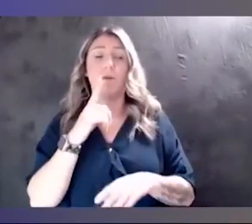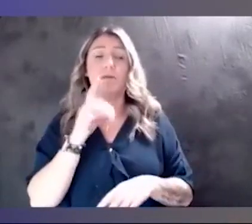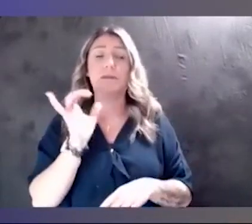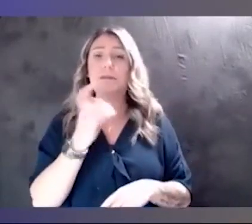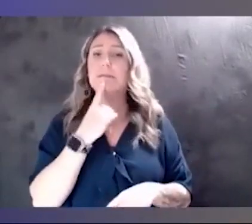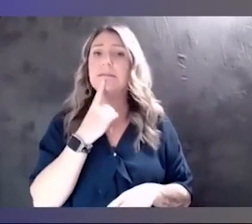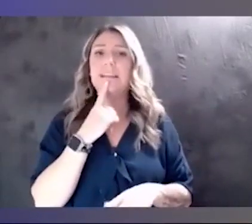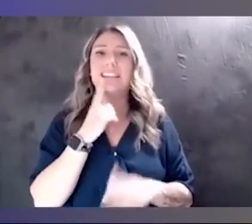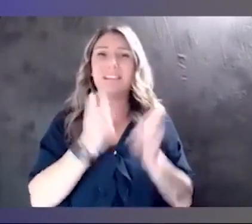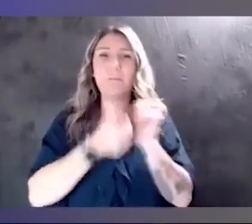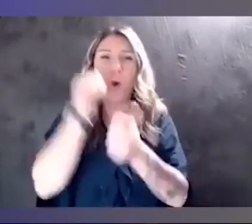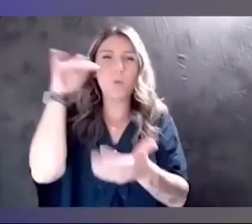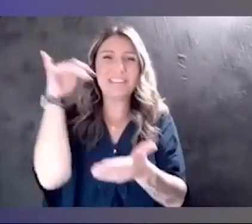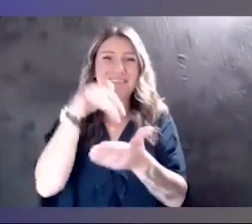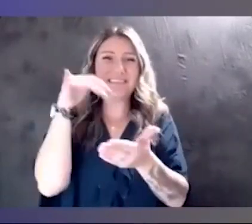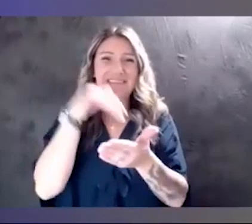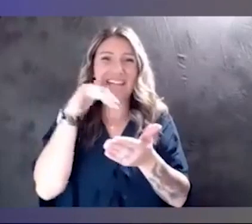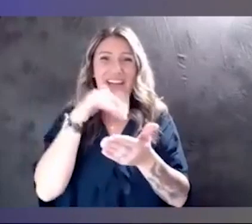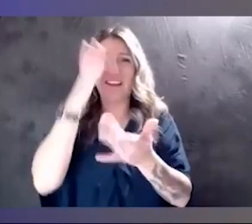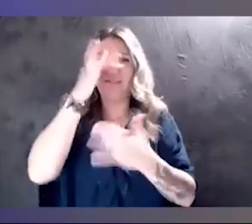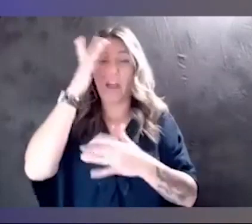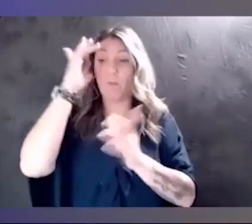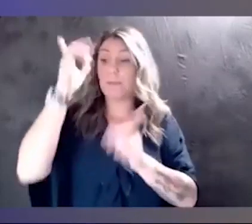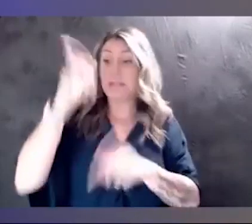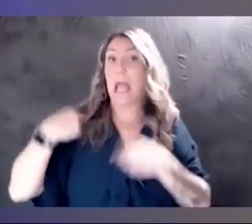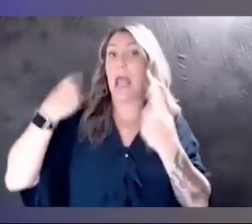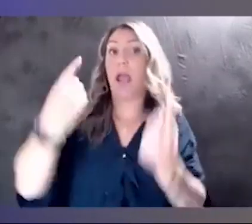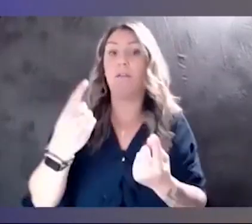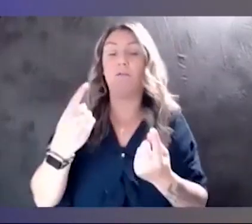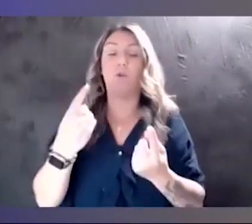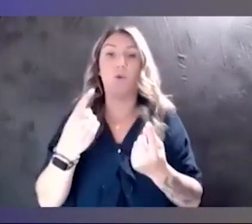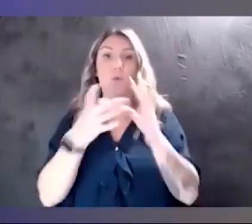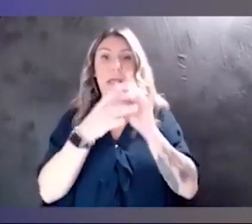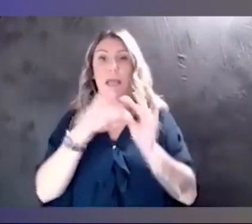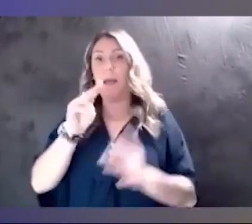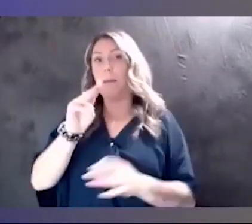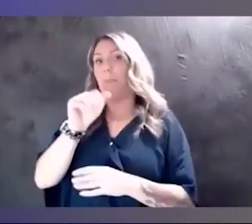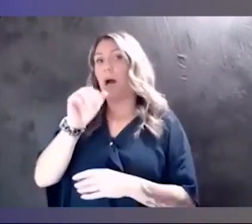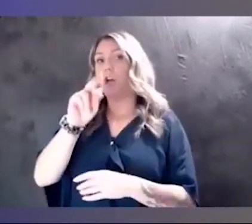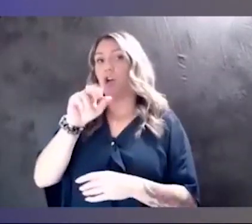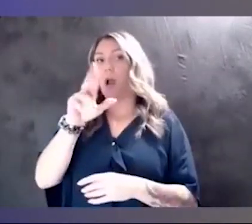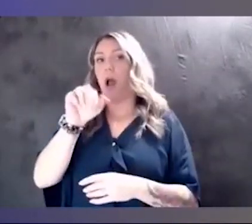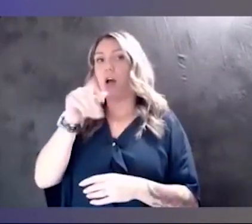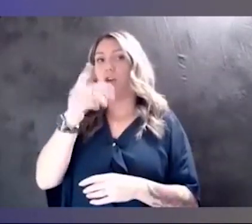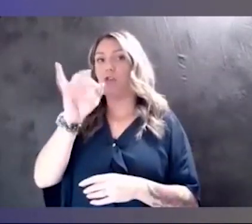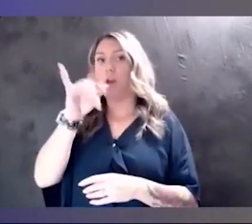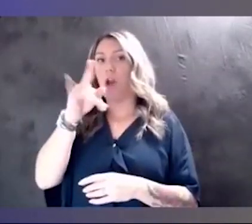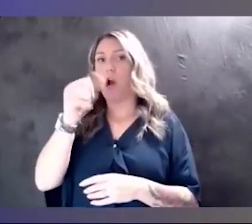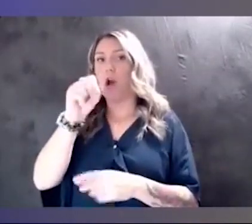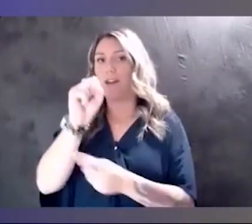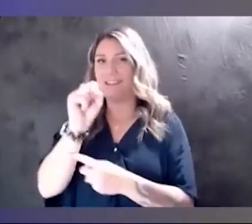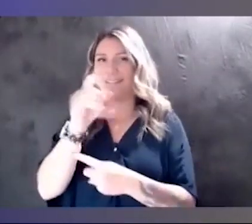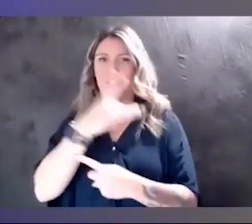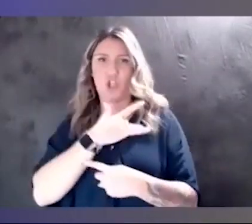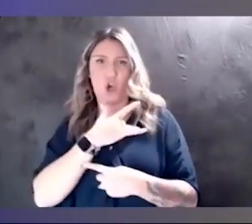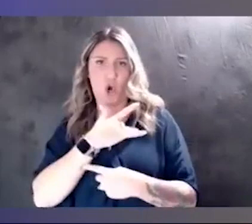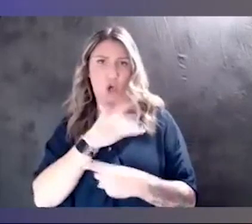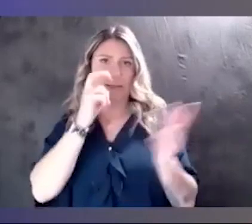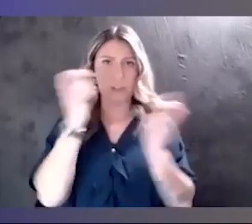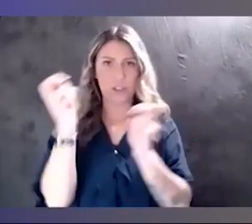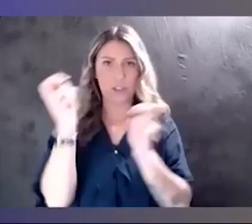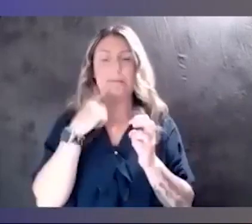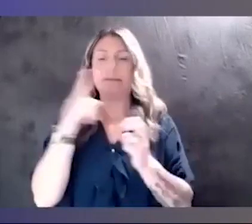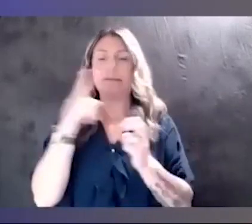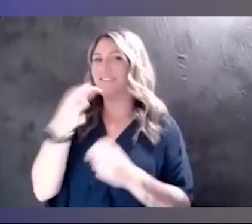virus ever when it comes to myocarditis and some of the effects from the virus. And again, Dr. Barr is the expert on it. However, Look